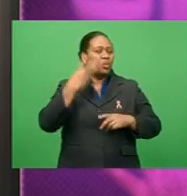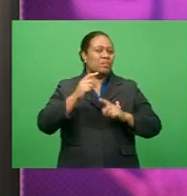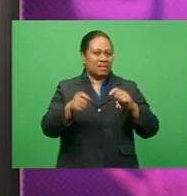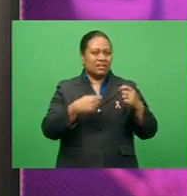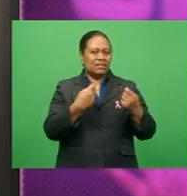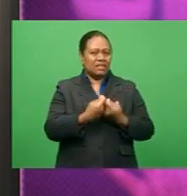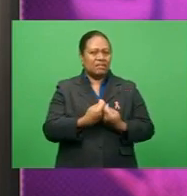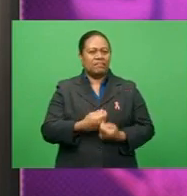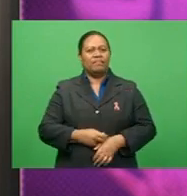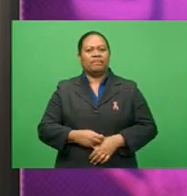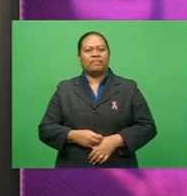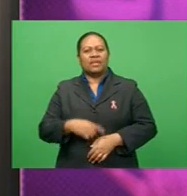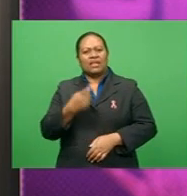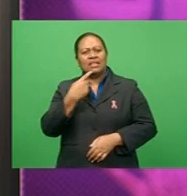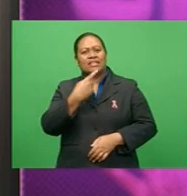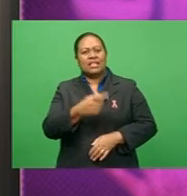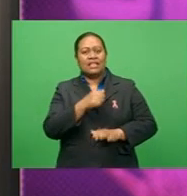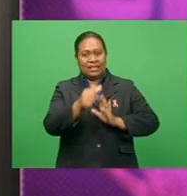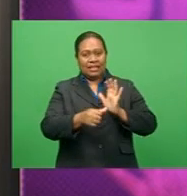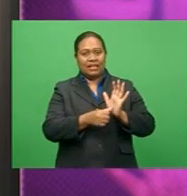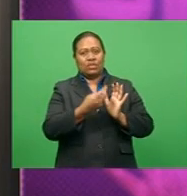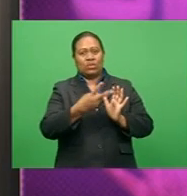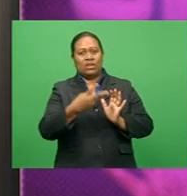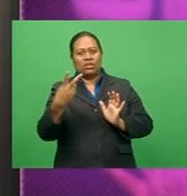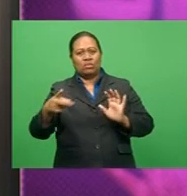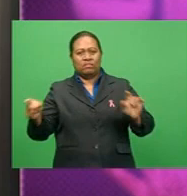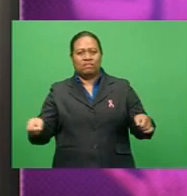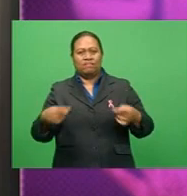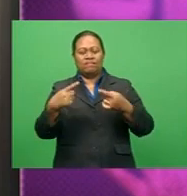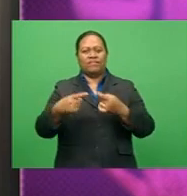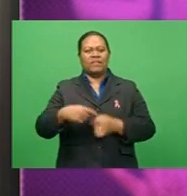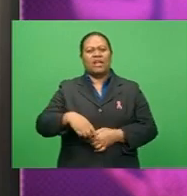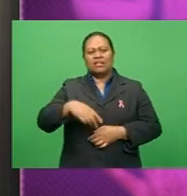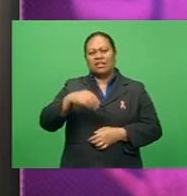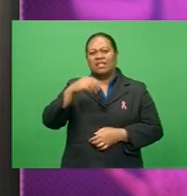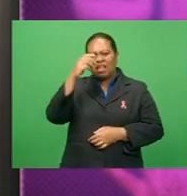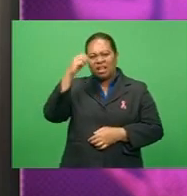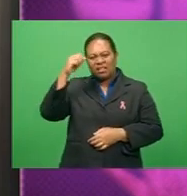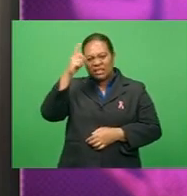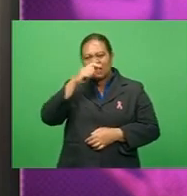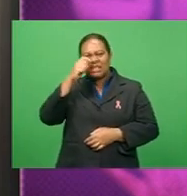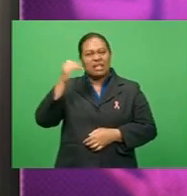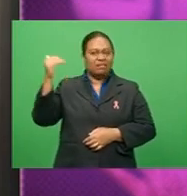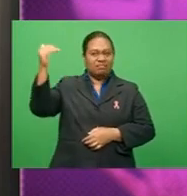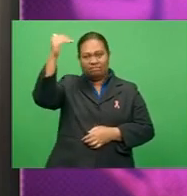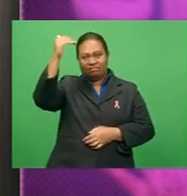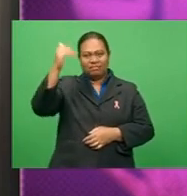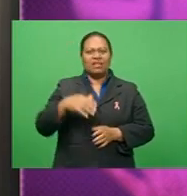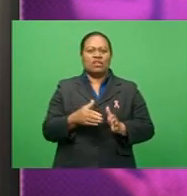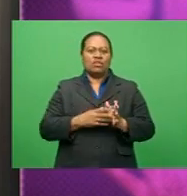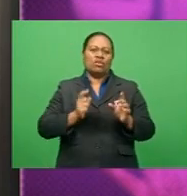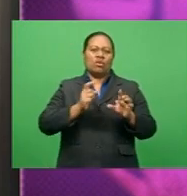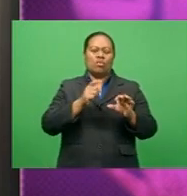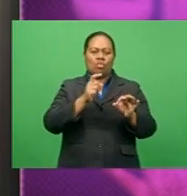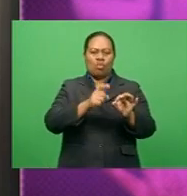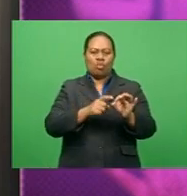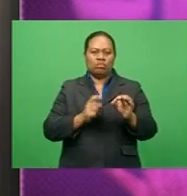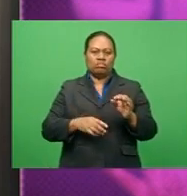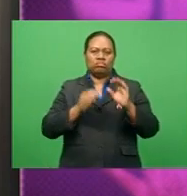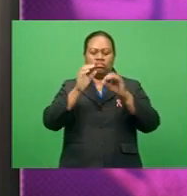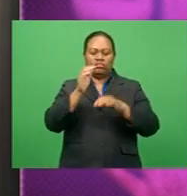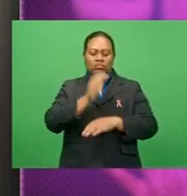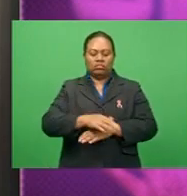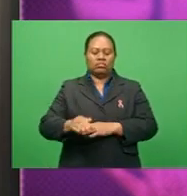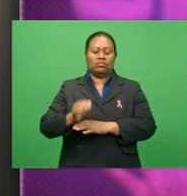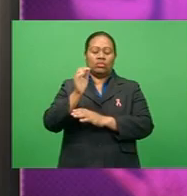done. So much so for the 22-year-old who is competing against her elder sister Afa for the goal shooter's position. Karlani